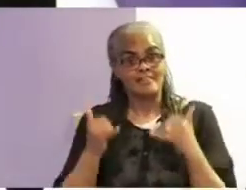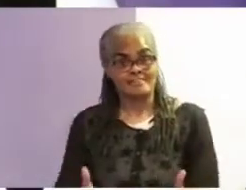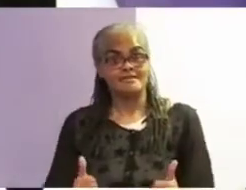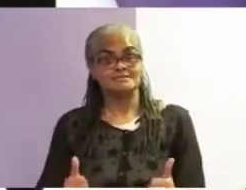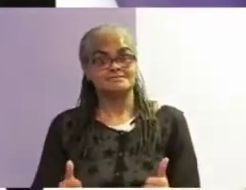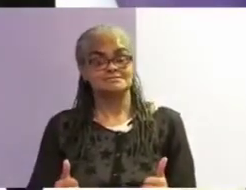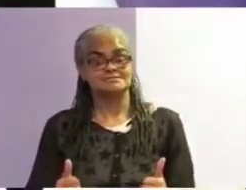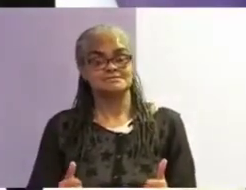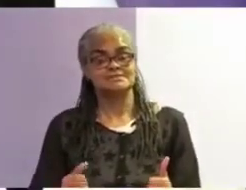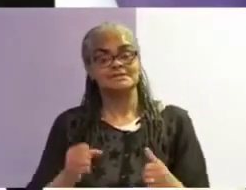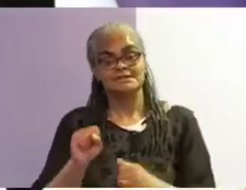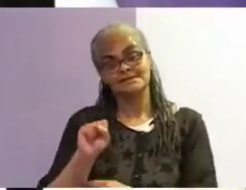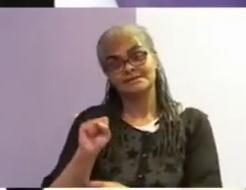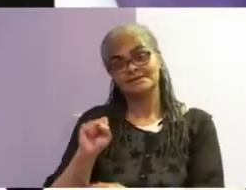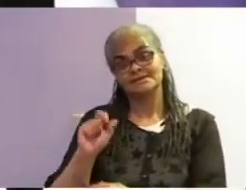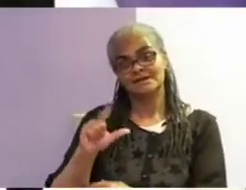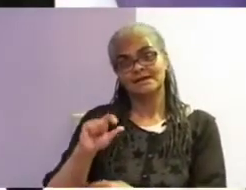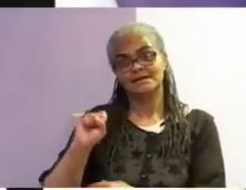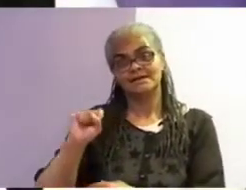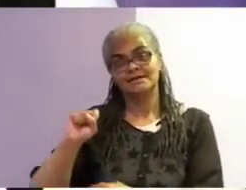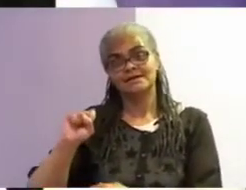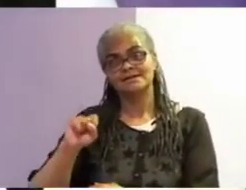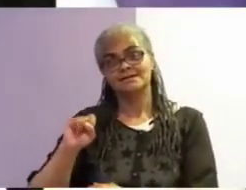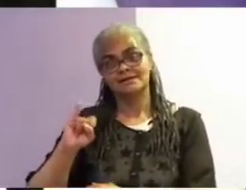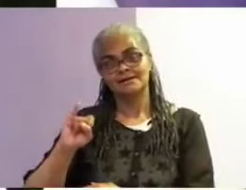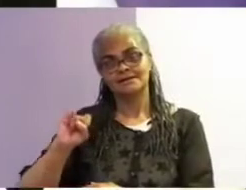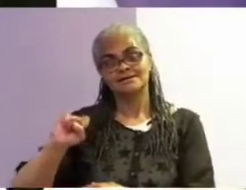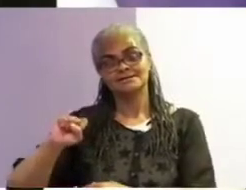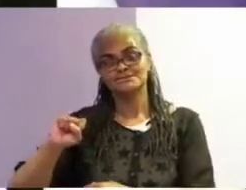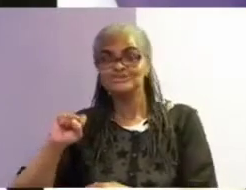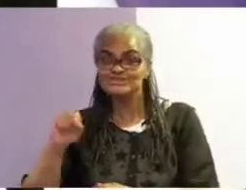the servant that he left behind.